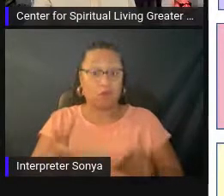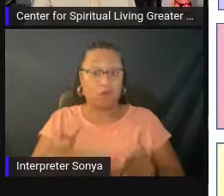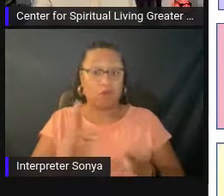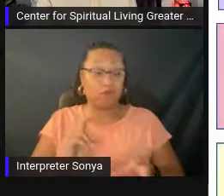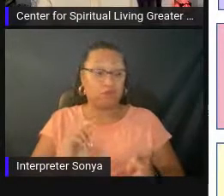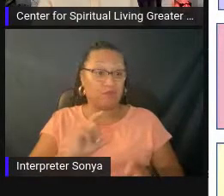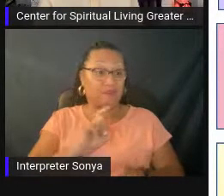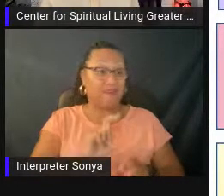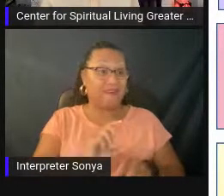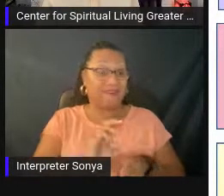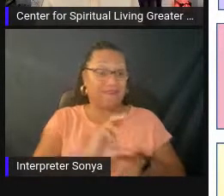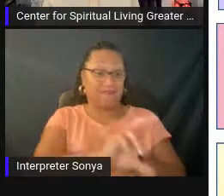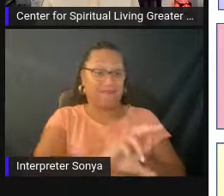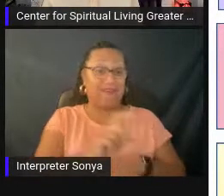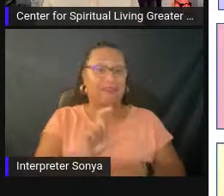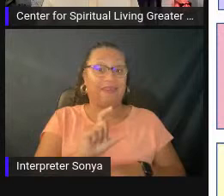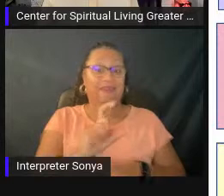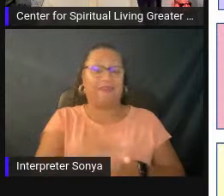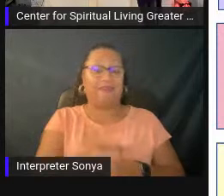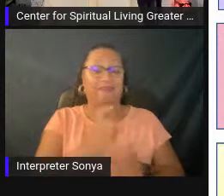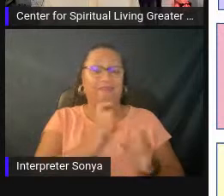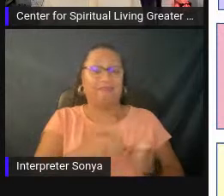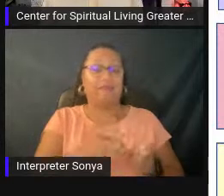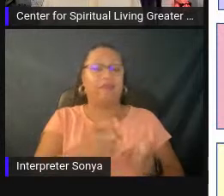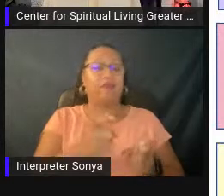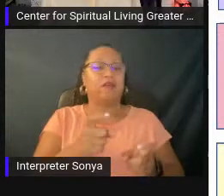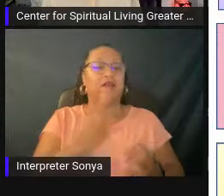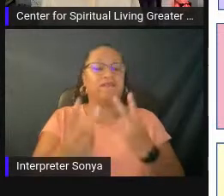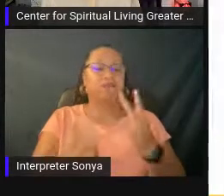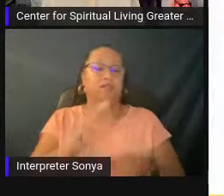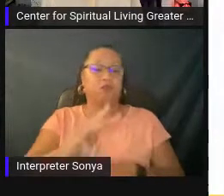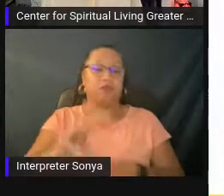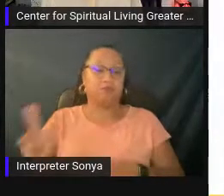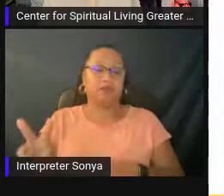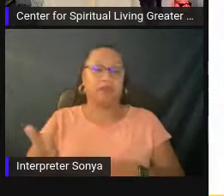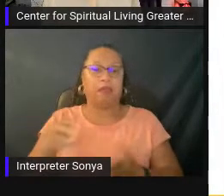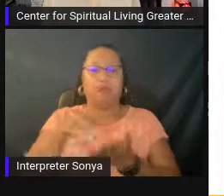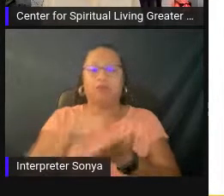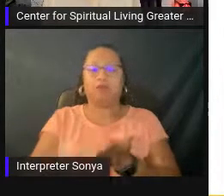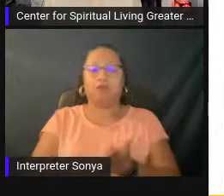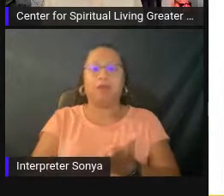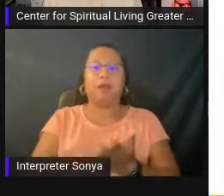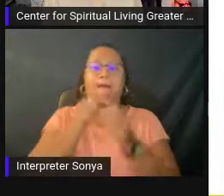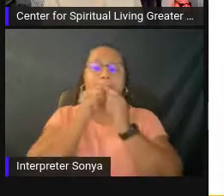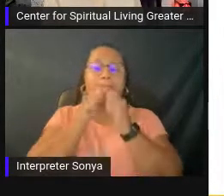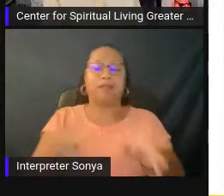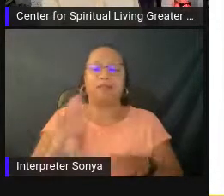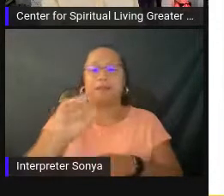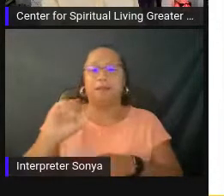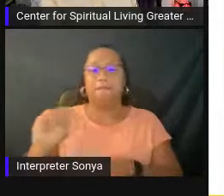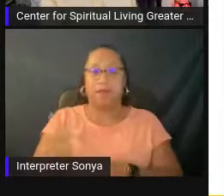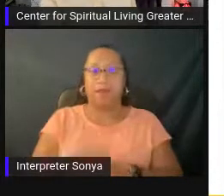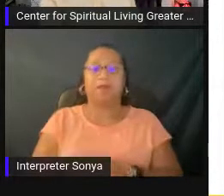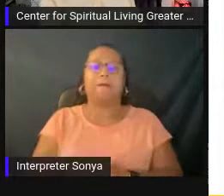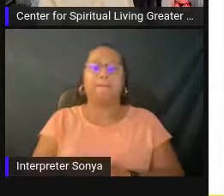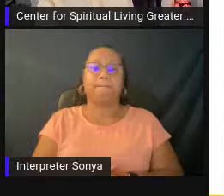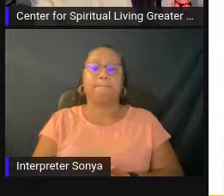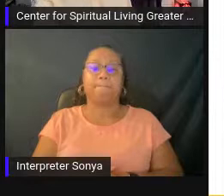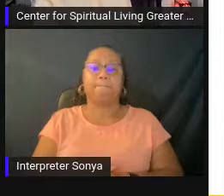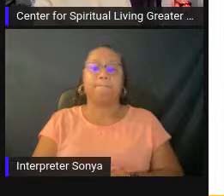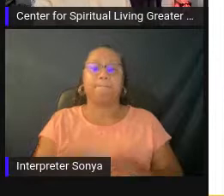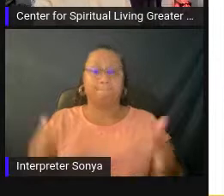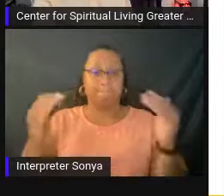donation is for blessing bags. CSL